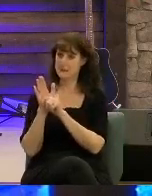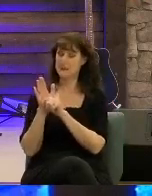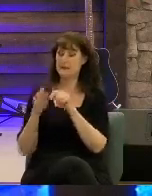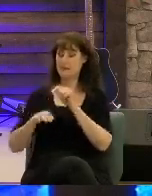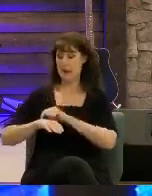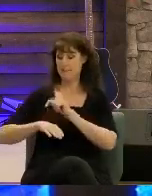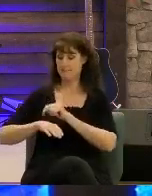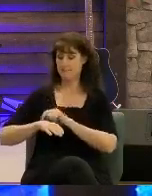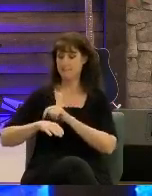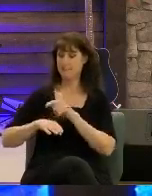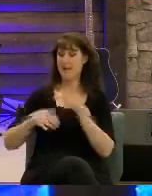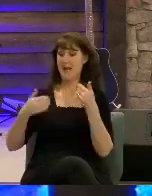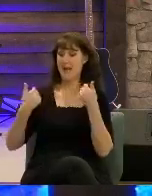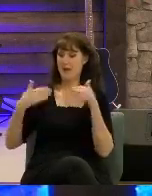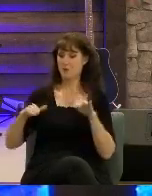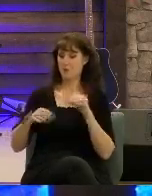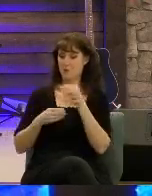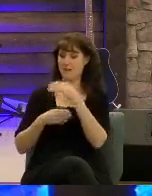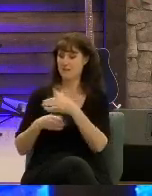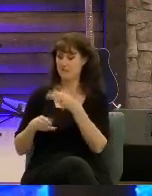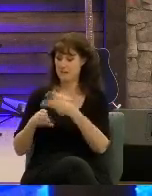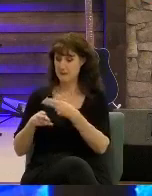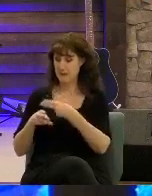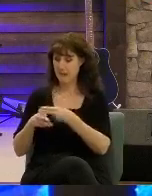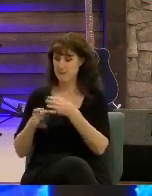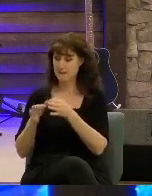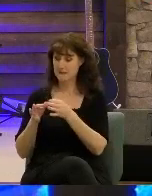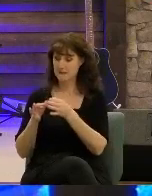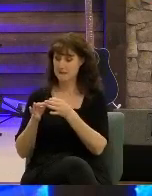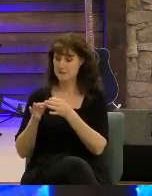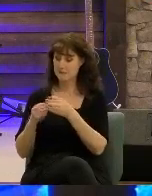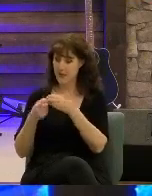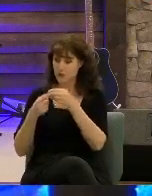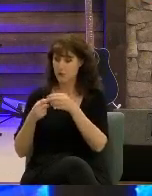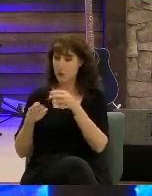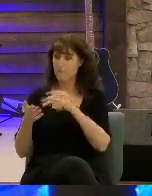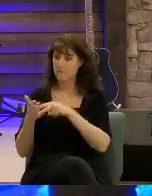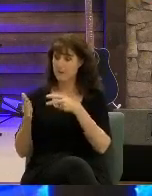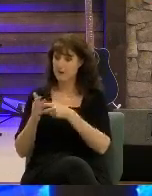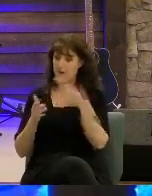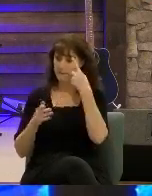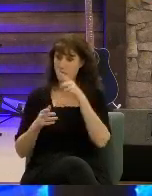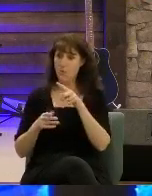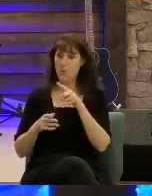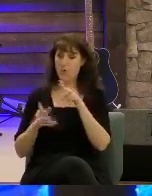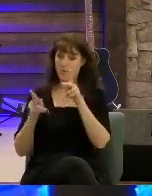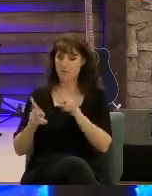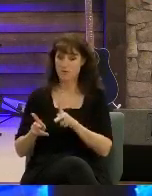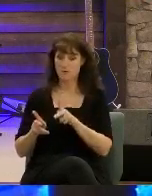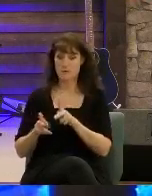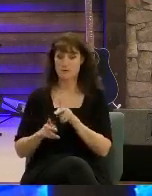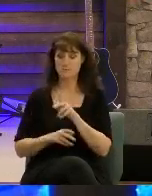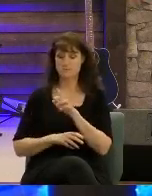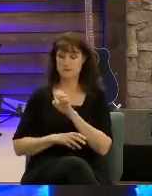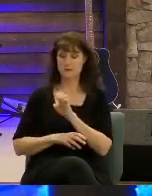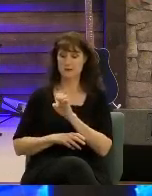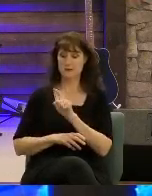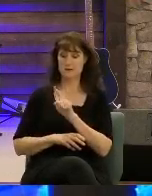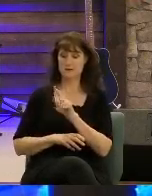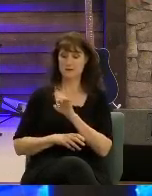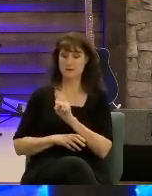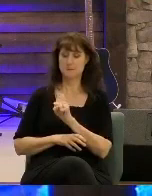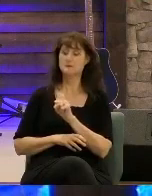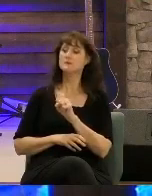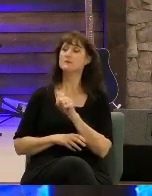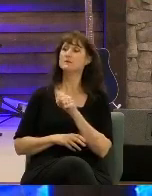but many times as a special meaning was attached to the name. Exodus 3:13 through 15. Then Moses